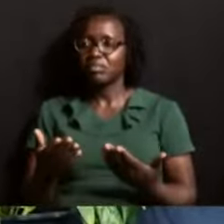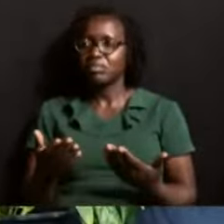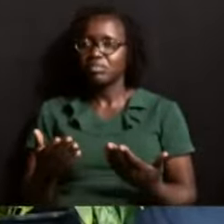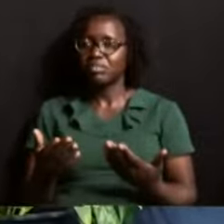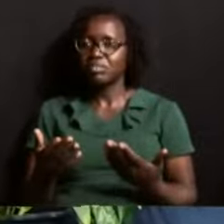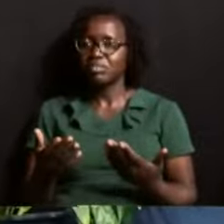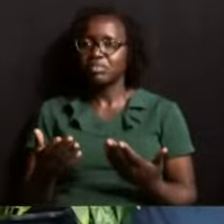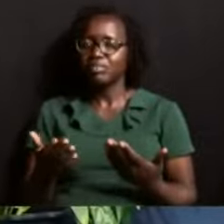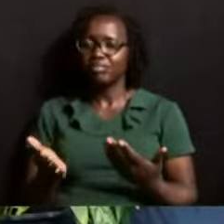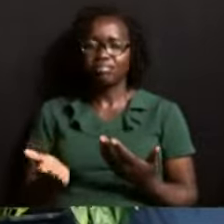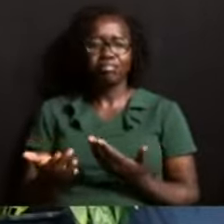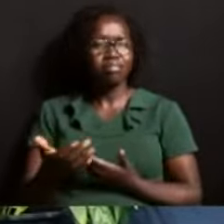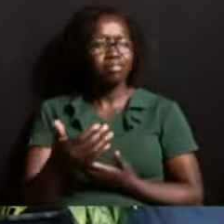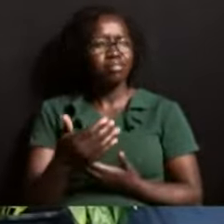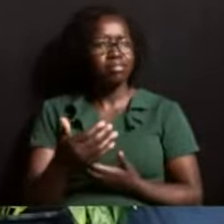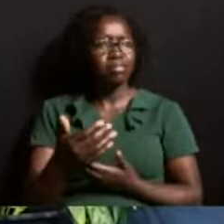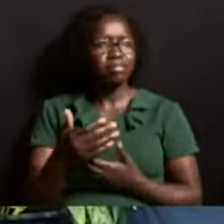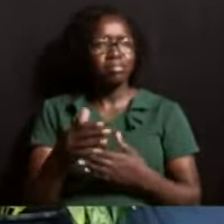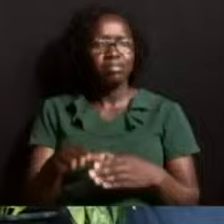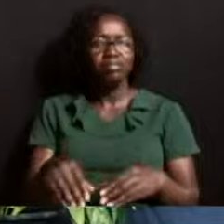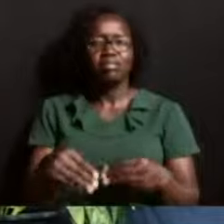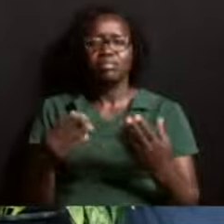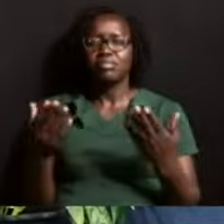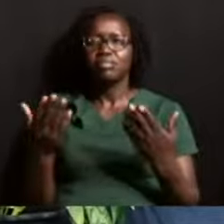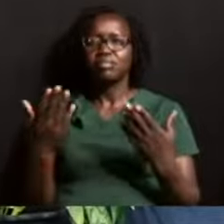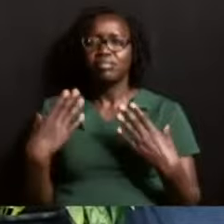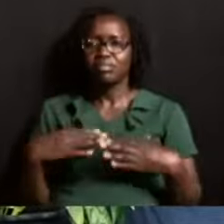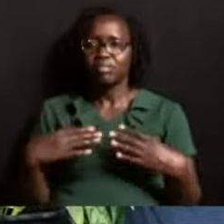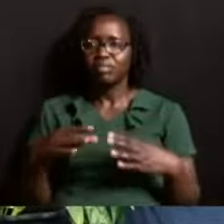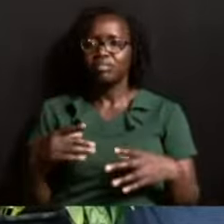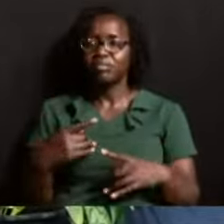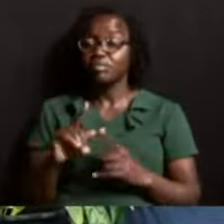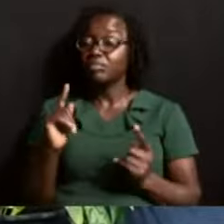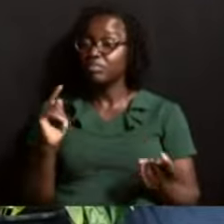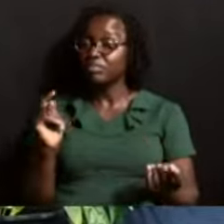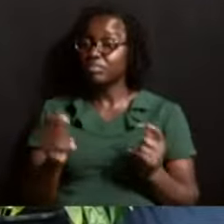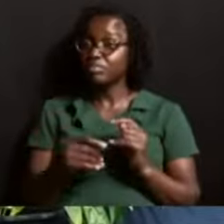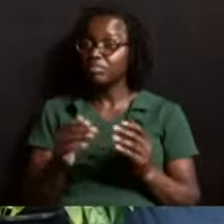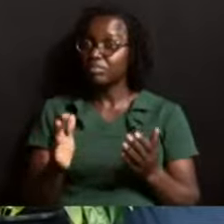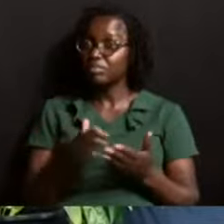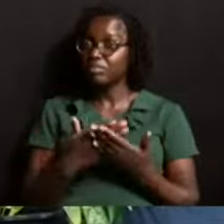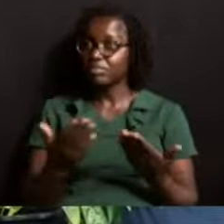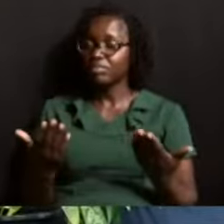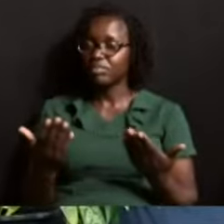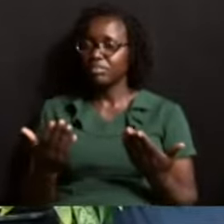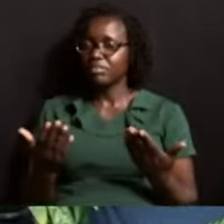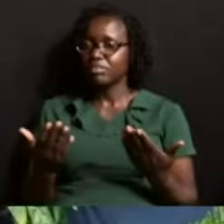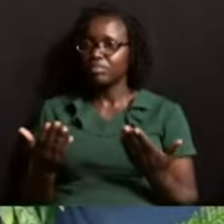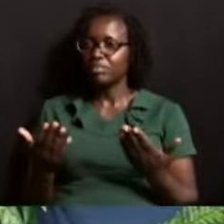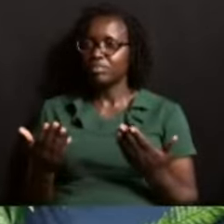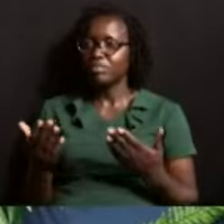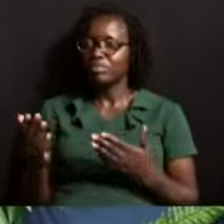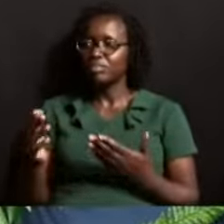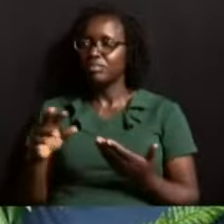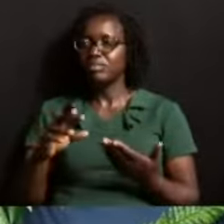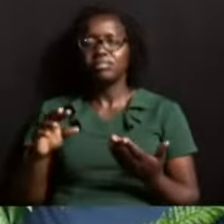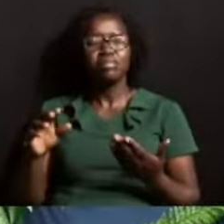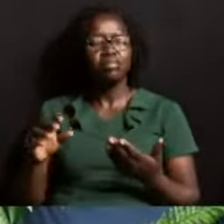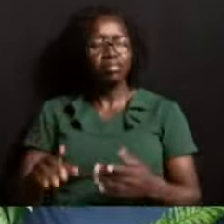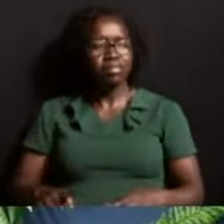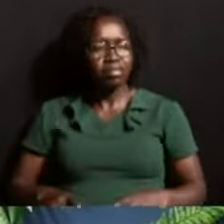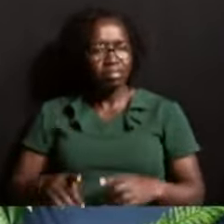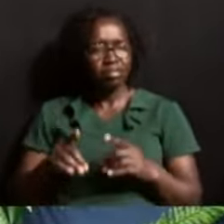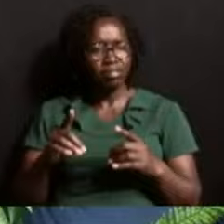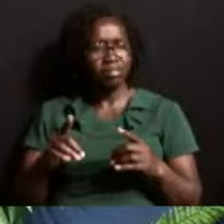pieces and offer to people. But let me tell you something. There is something different about a person